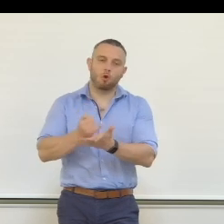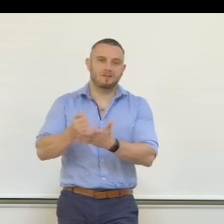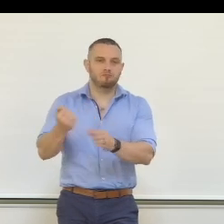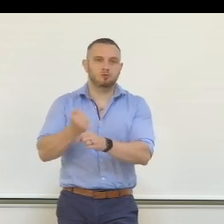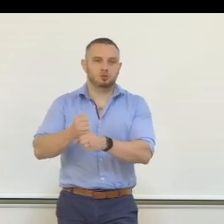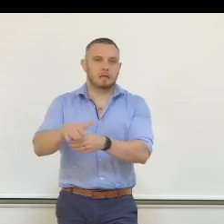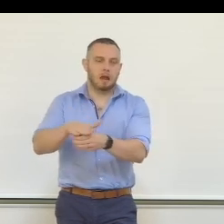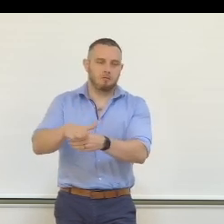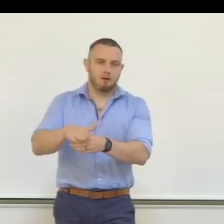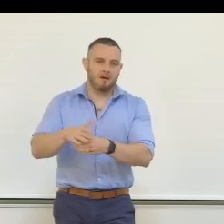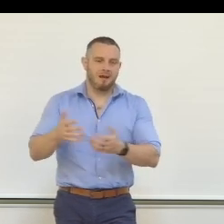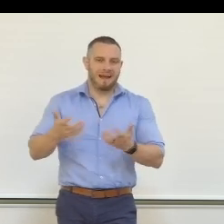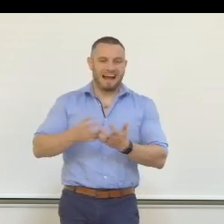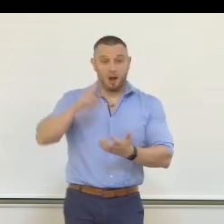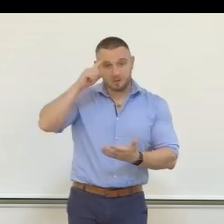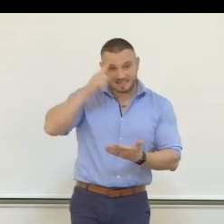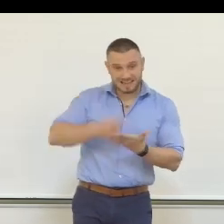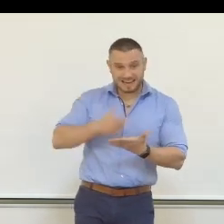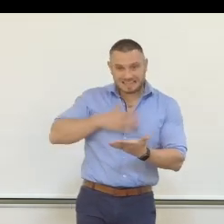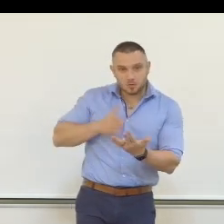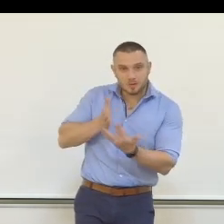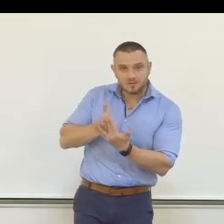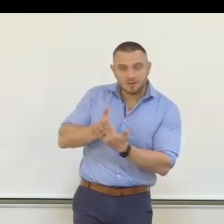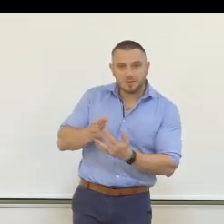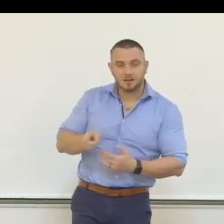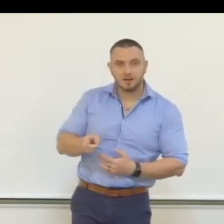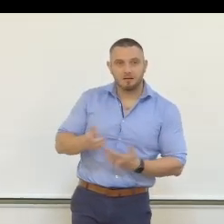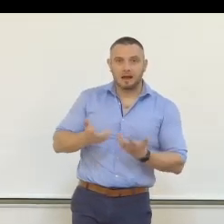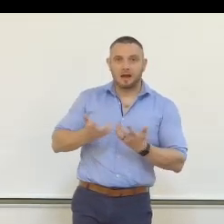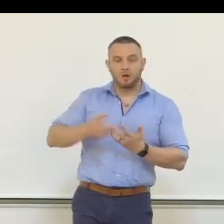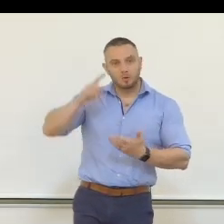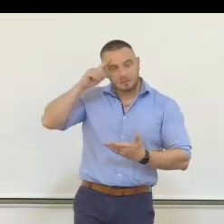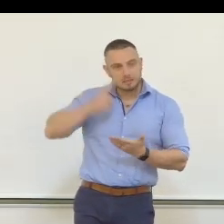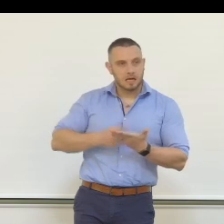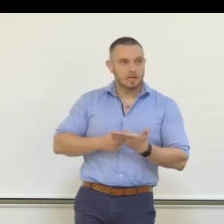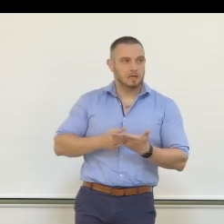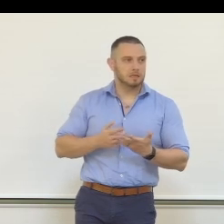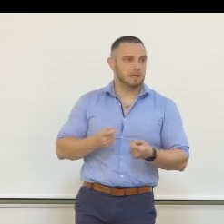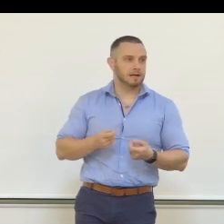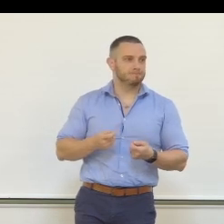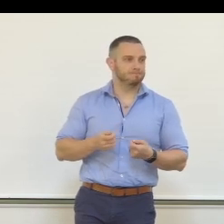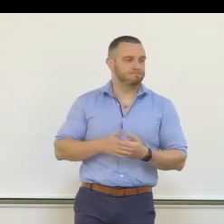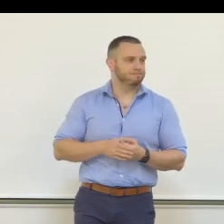decide that you need some intervention? How do you decide when